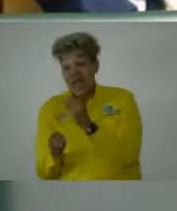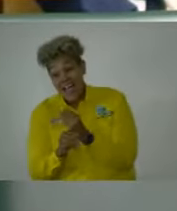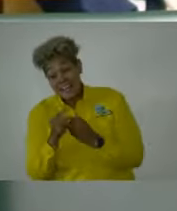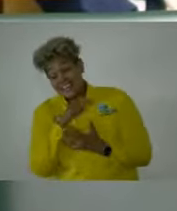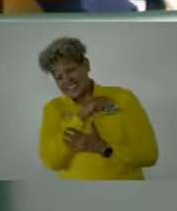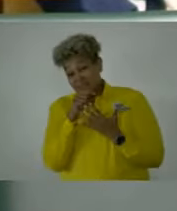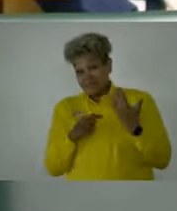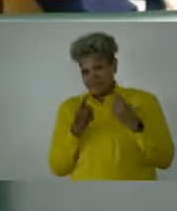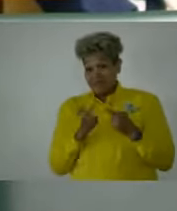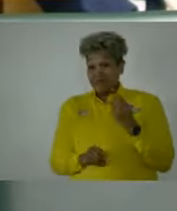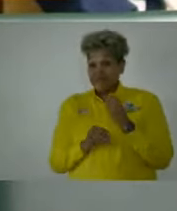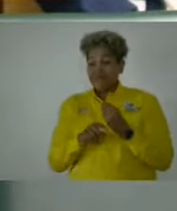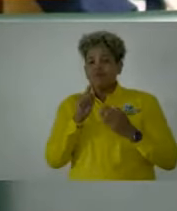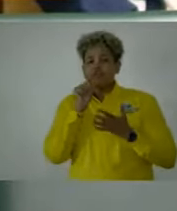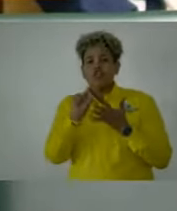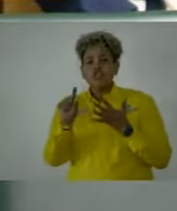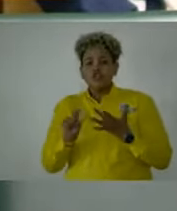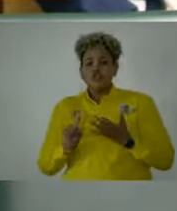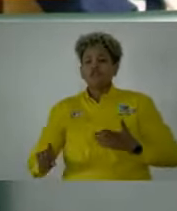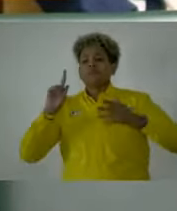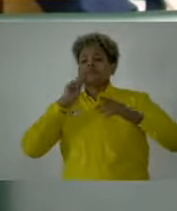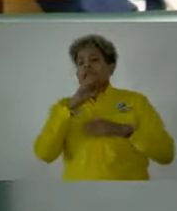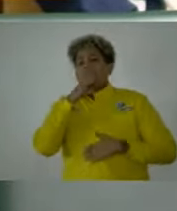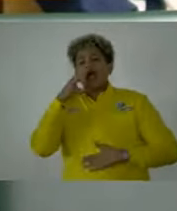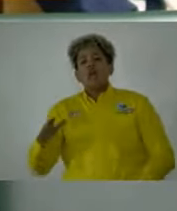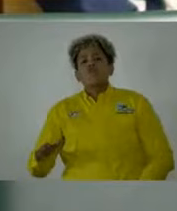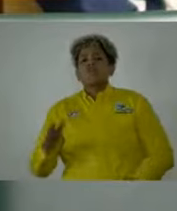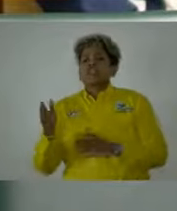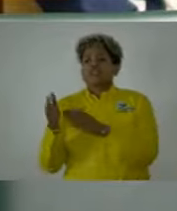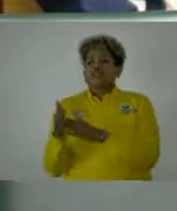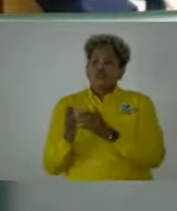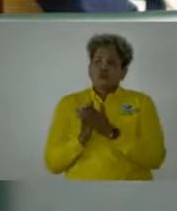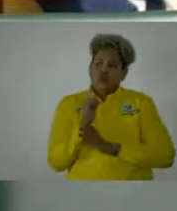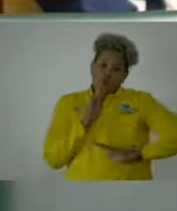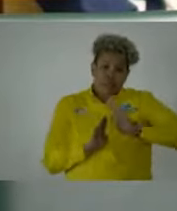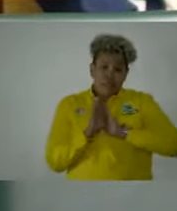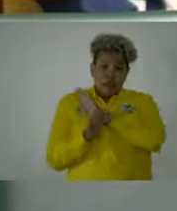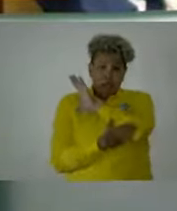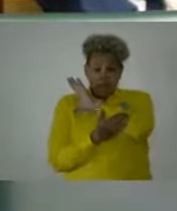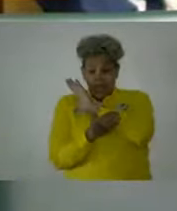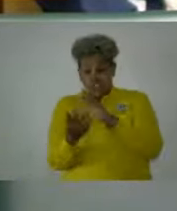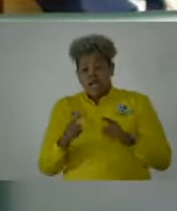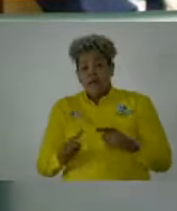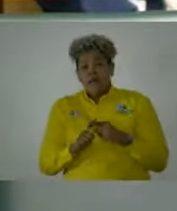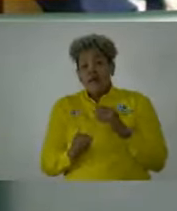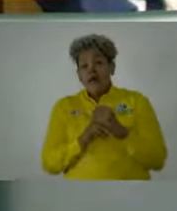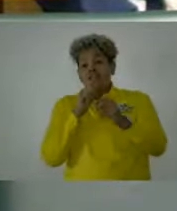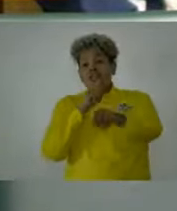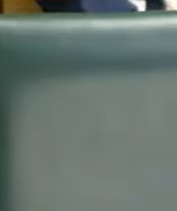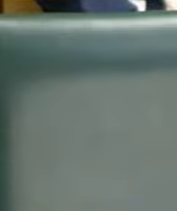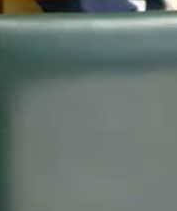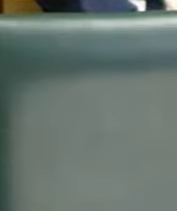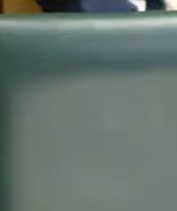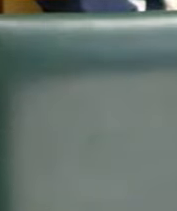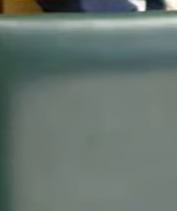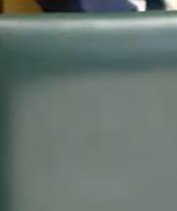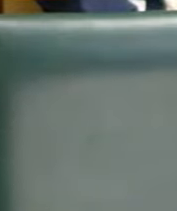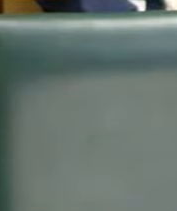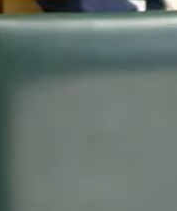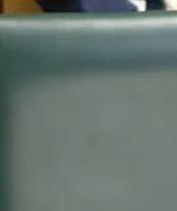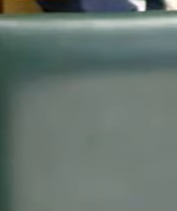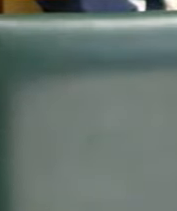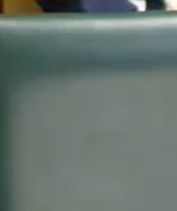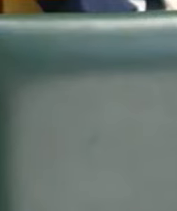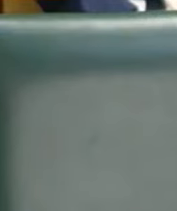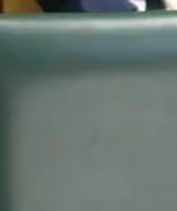so on, including subsidies in agriculture and fisheries by developed nations, and other long outstanding issues for the benefit of small